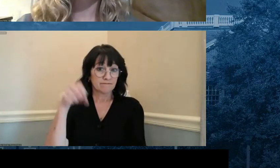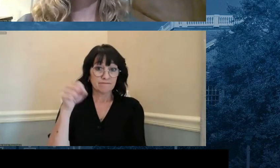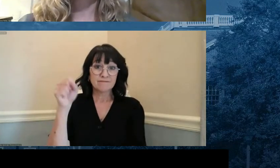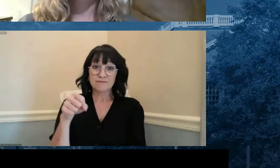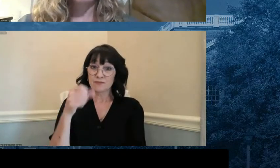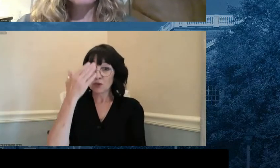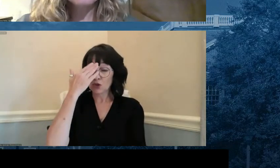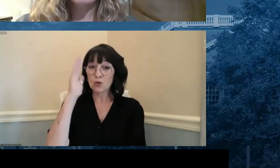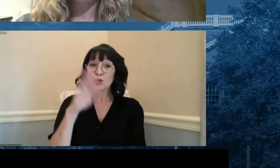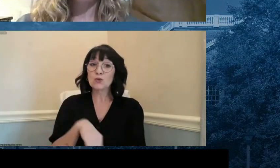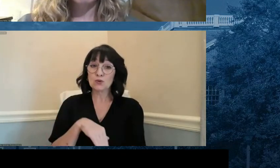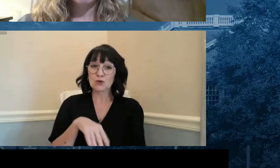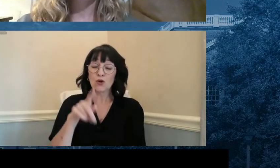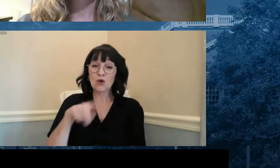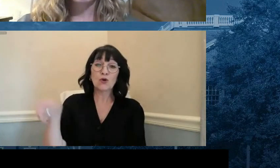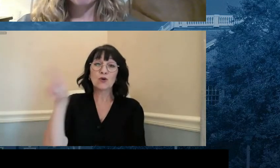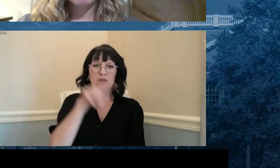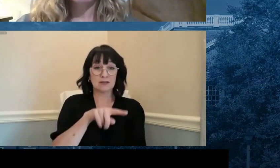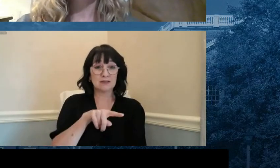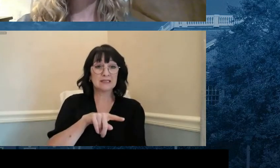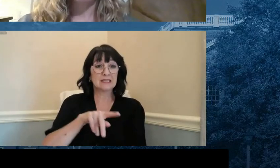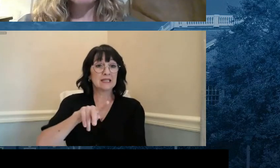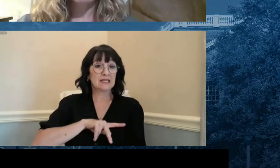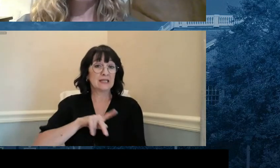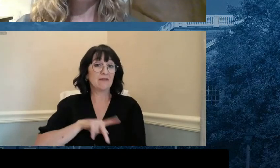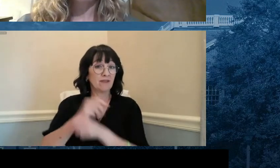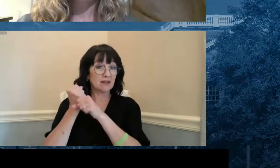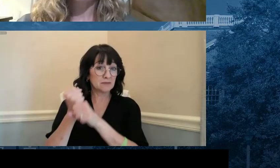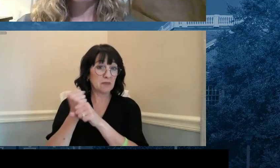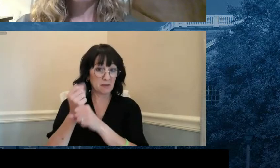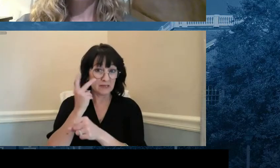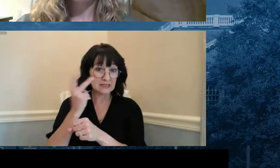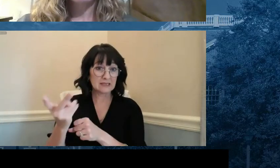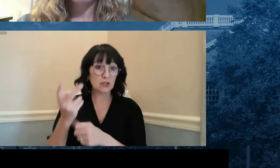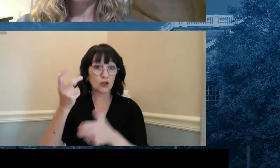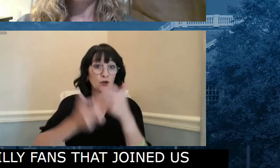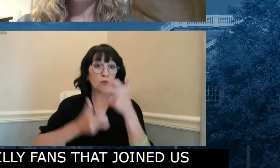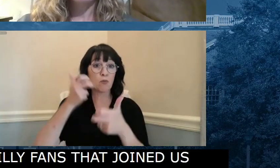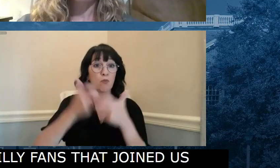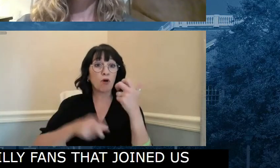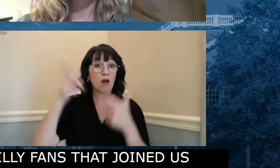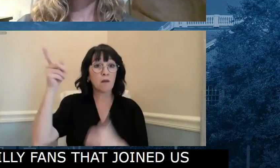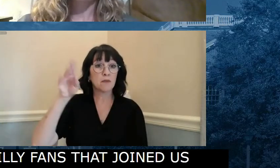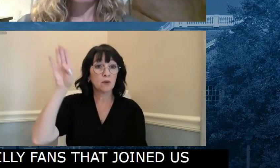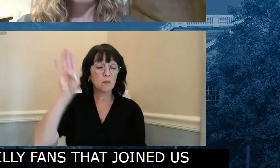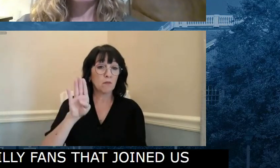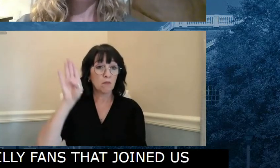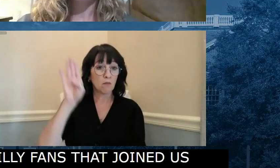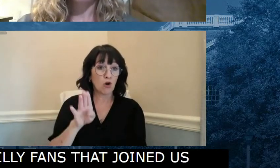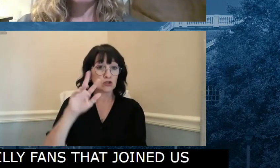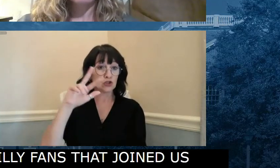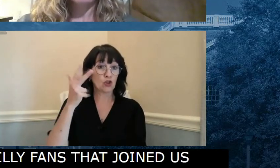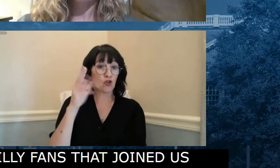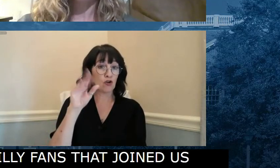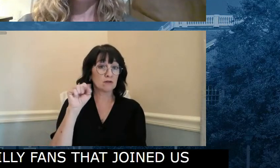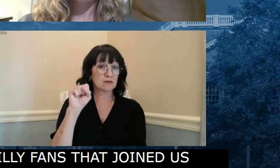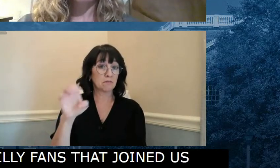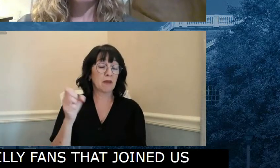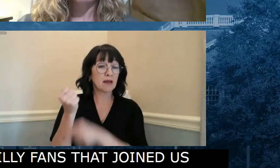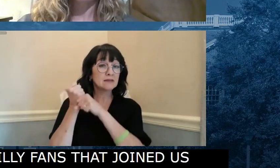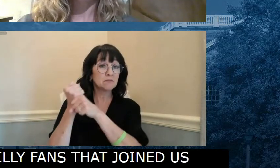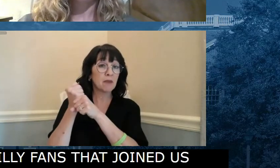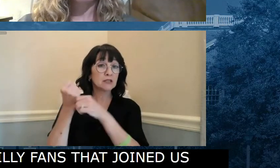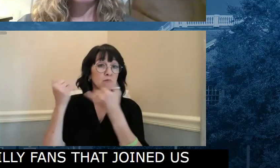today, if you noticed this week, we had the problem up in Boston where one of our guys, our third baseman, was tested